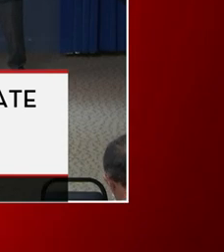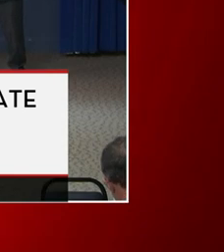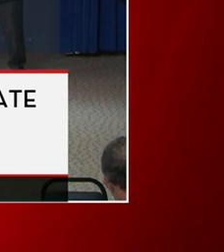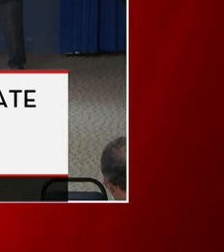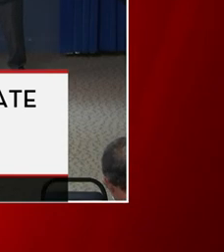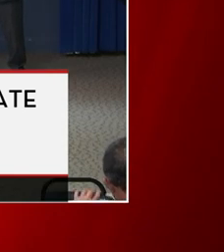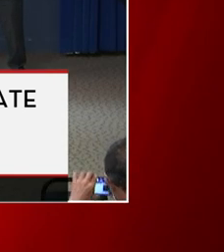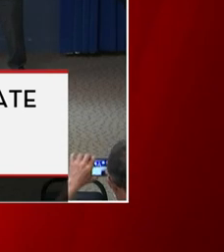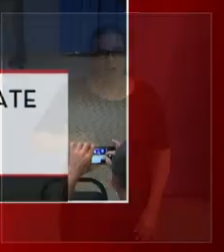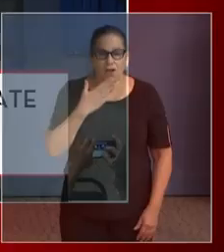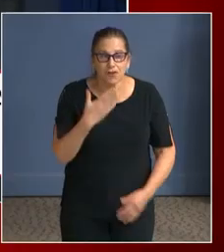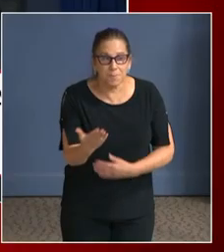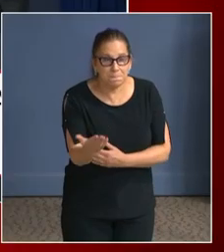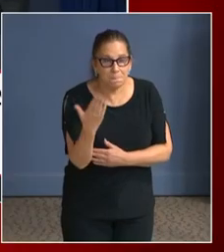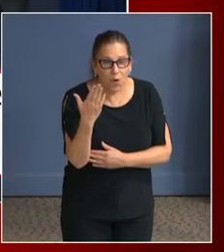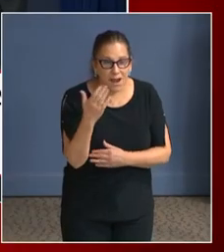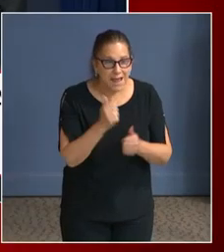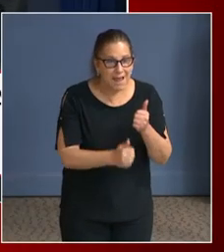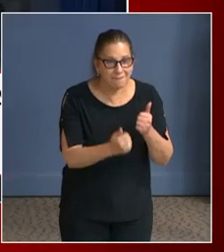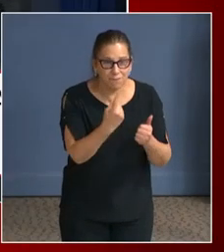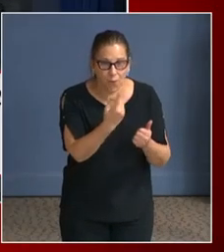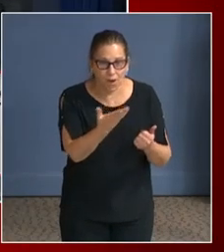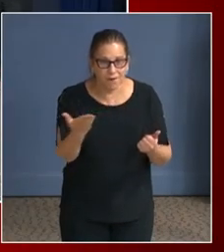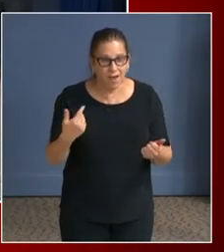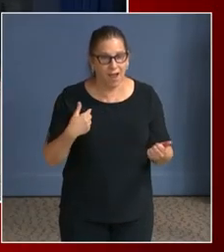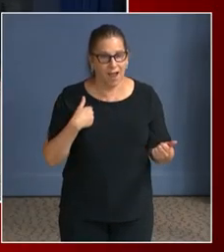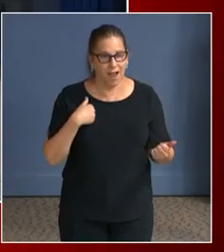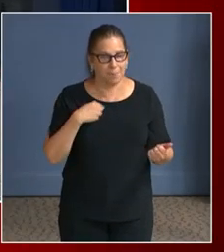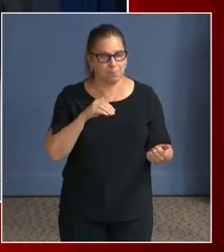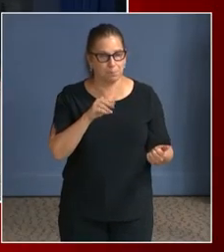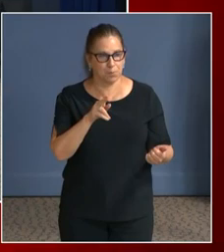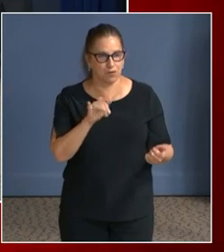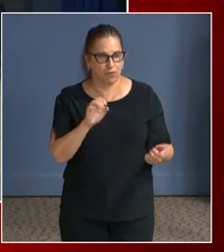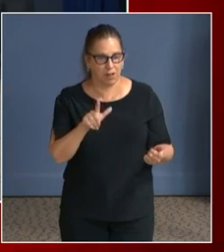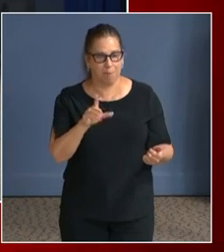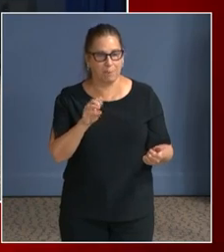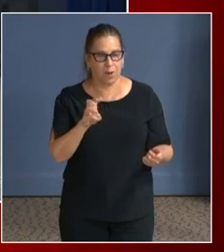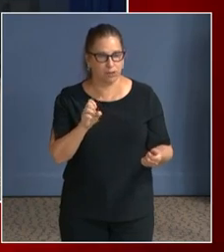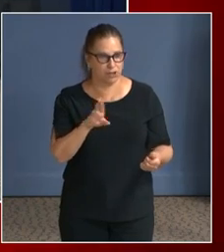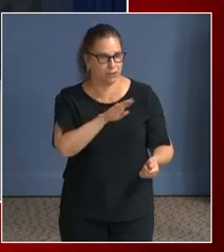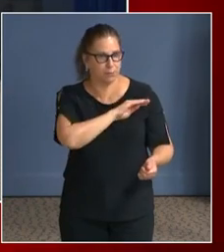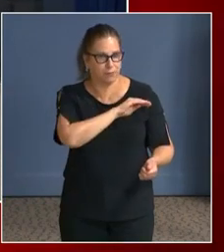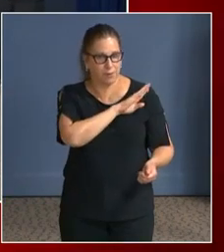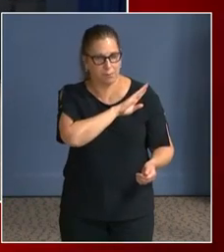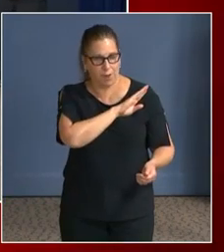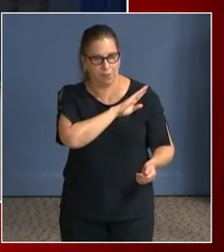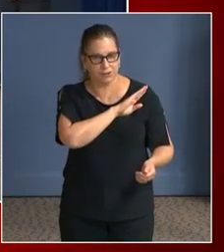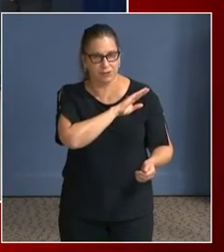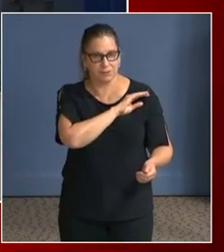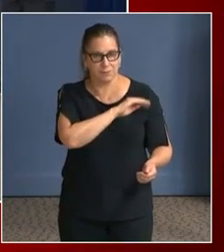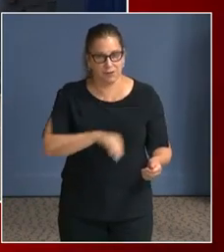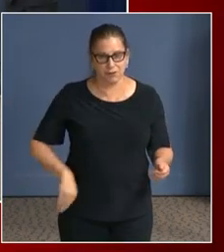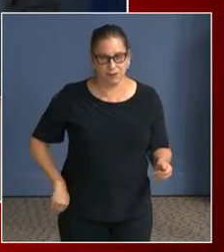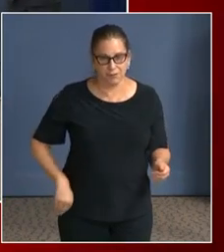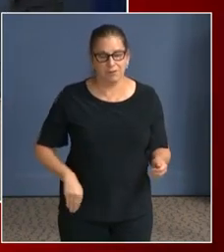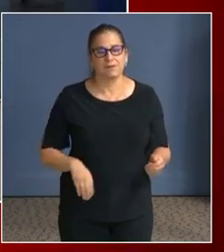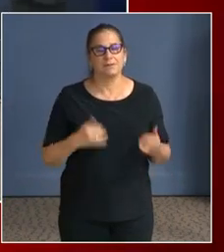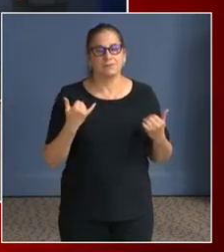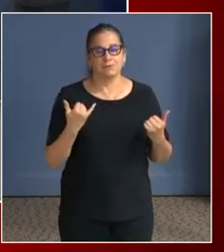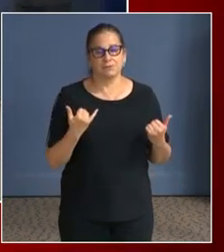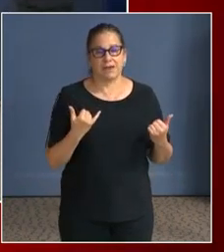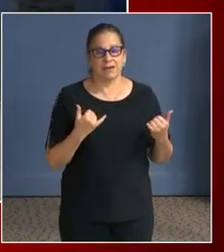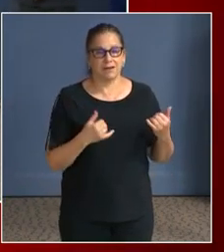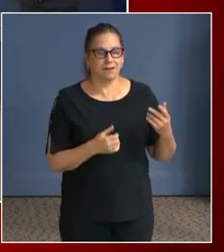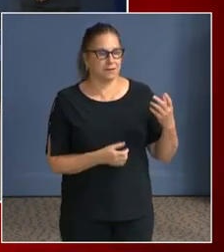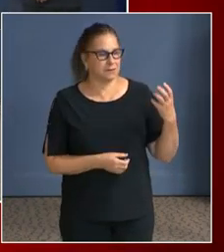Good morning, everybody. I'm Muriel Bowser. I'm the mayor of Washington, D.C., and today I'm joined by Chief Dean and